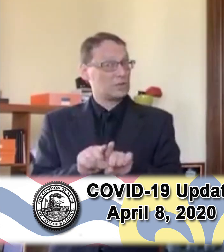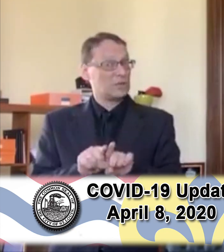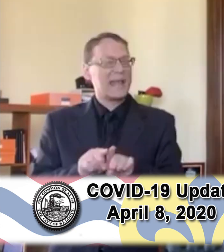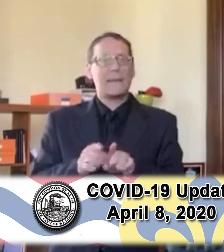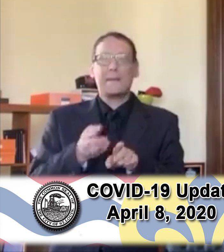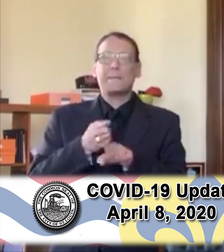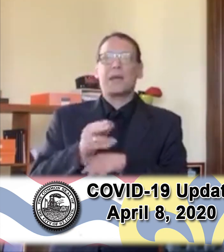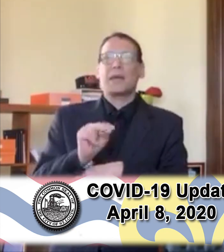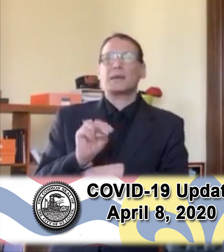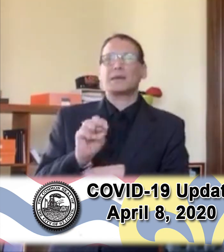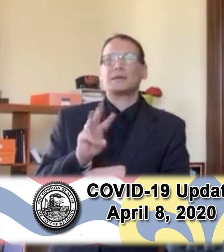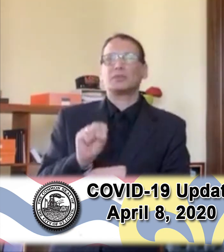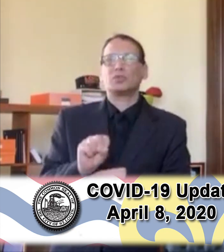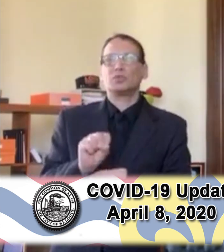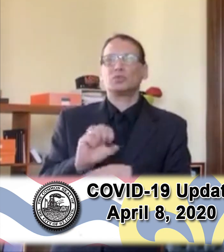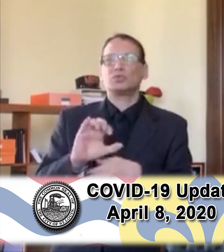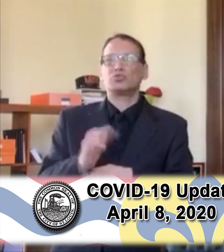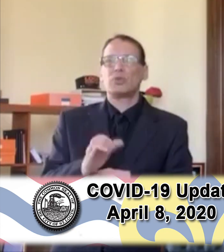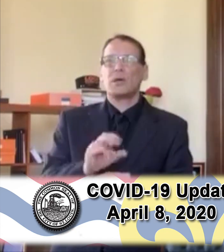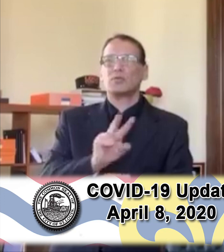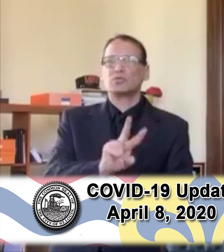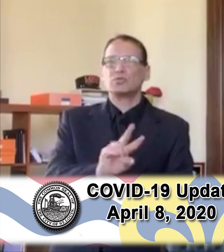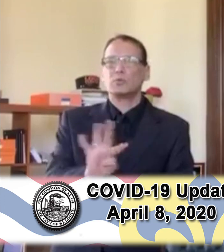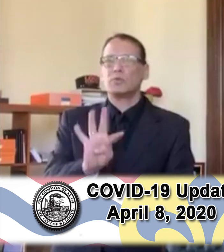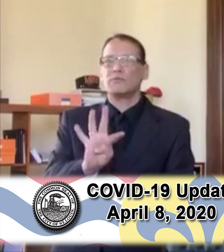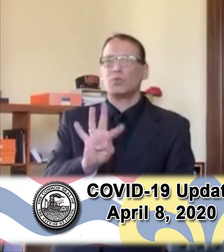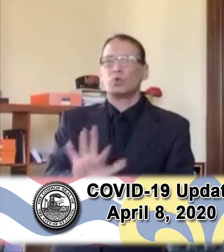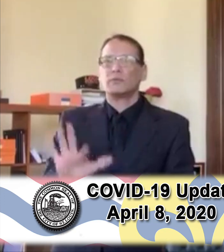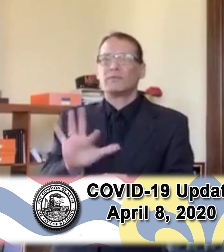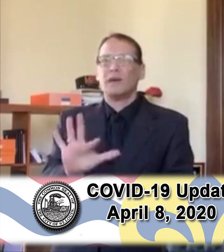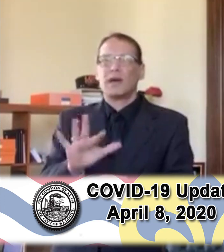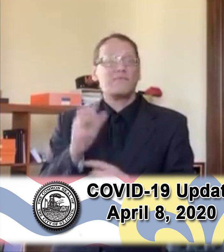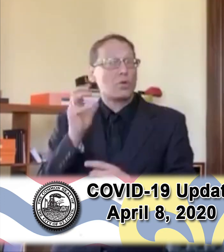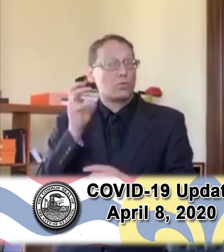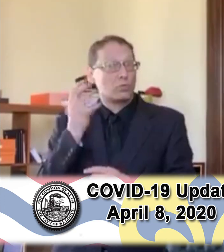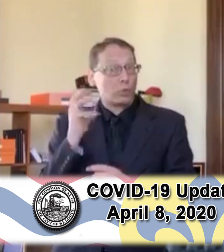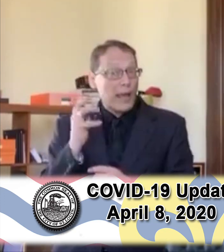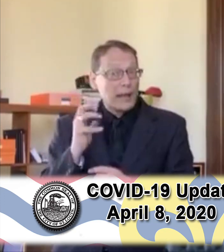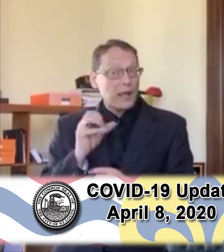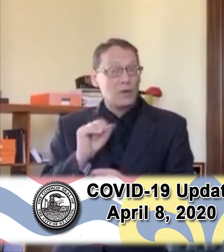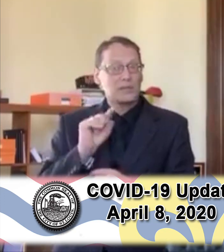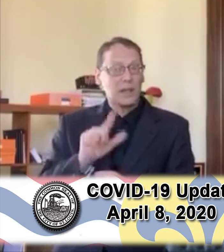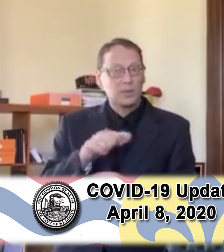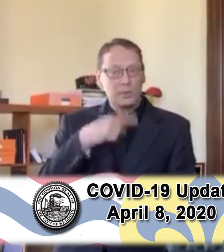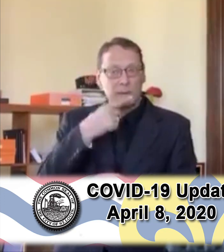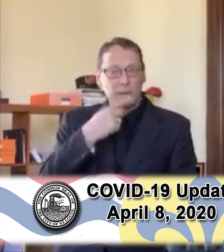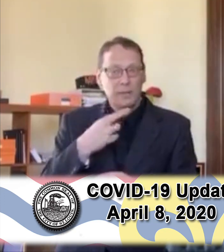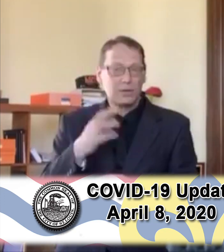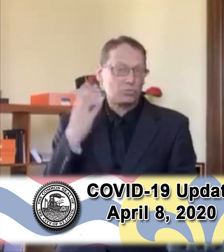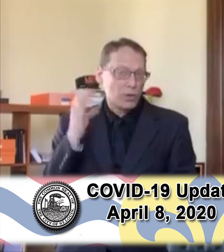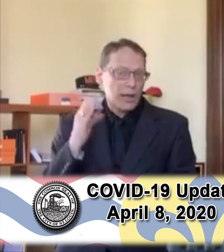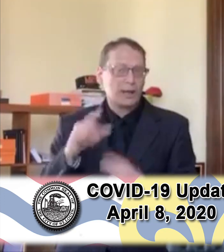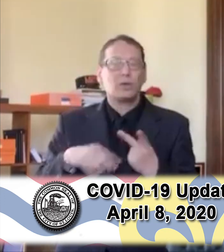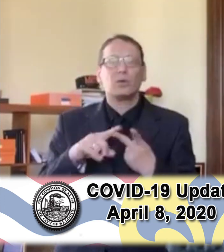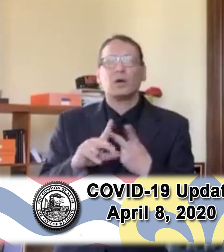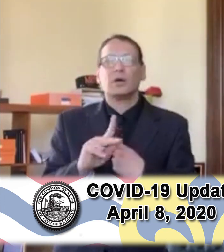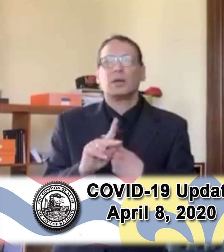major news stations, 2, 4, or 5, or listen to the radio, whether it be St. Louis Public Radio,